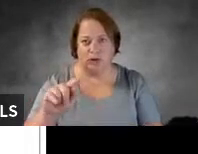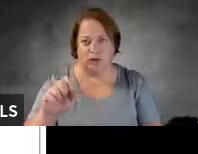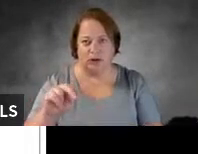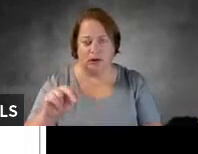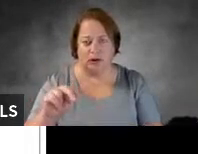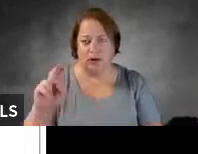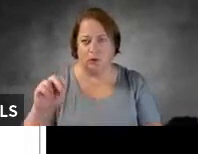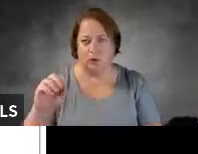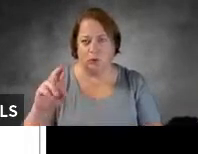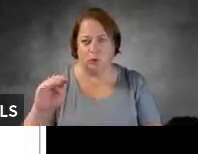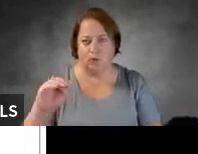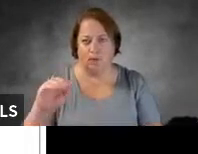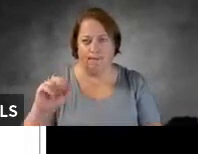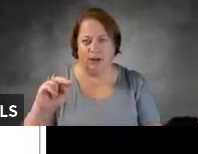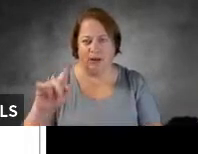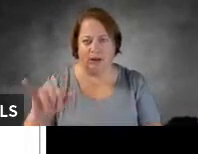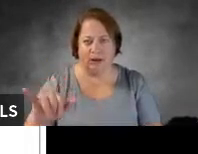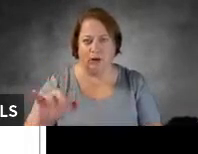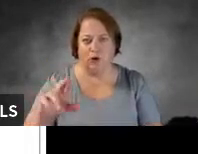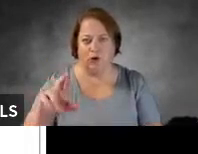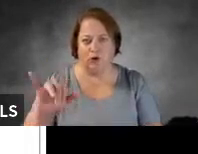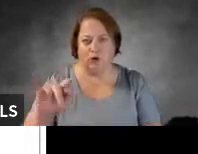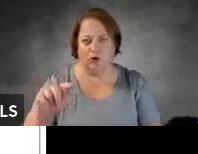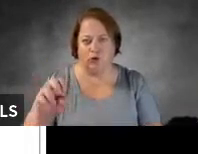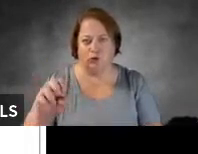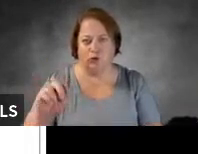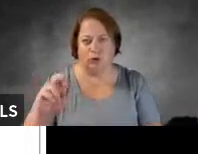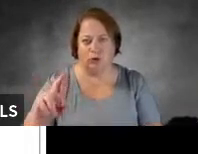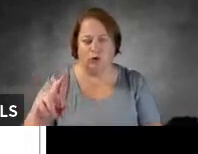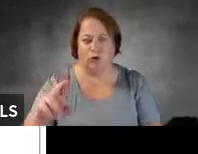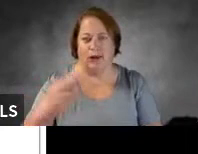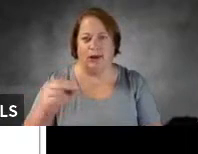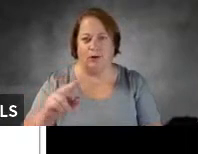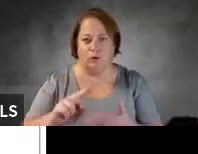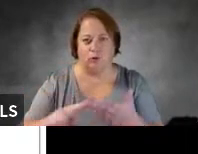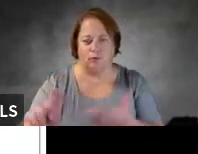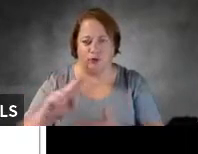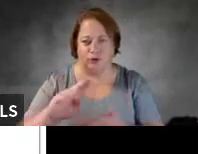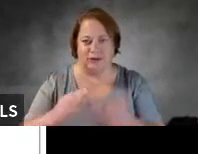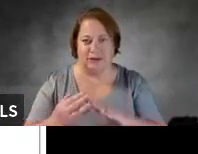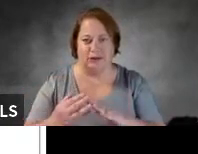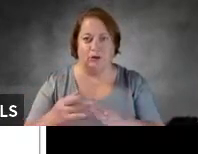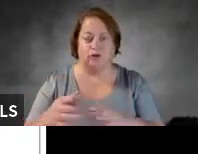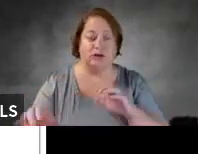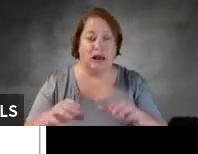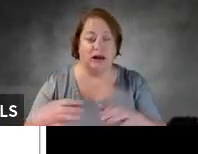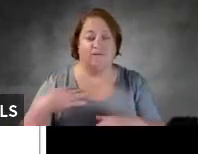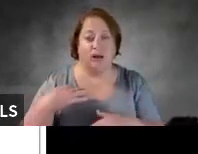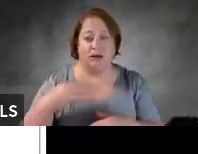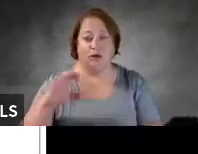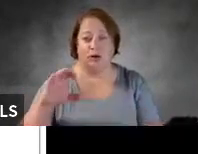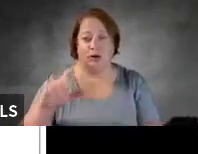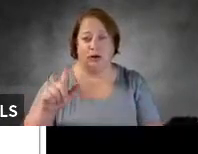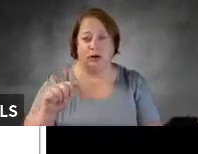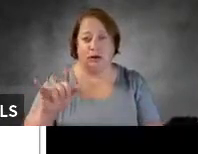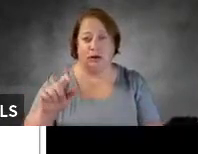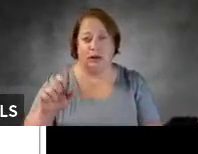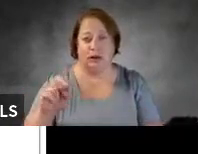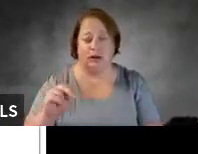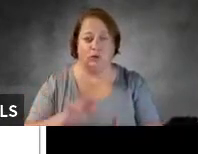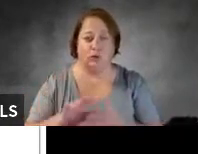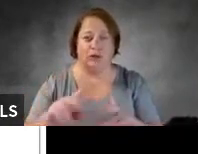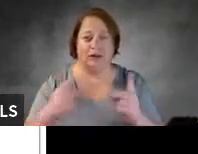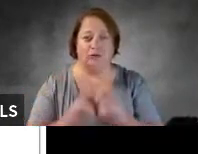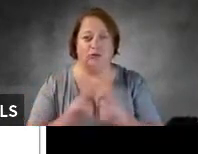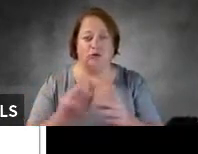Normandy, Rittner, and University City School District. She's an active volunteer in Clayton School District, and her